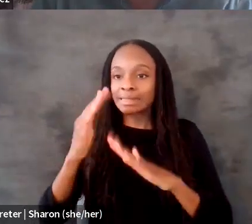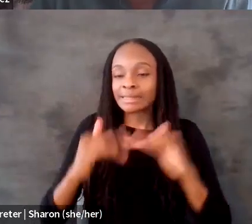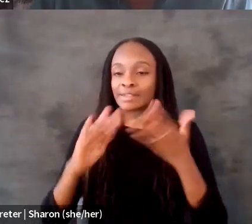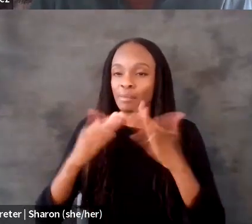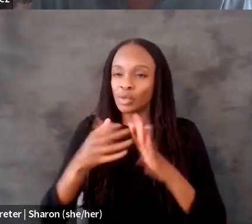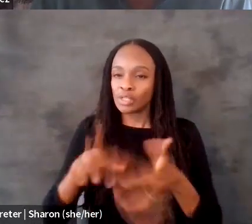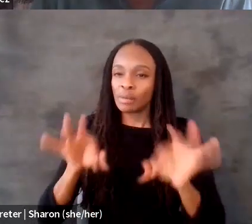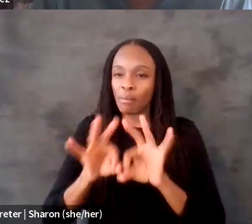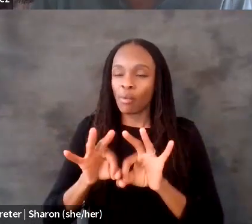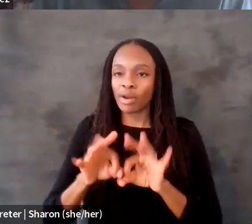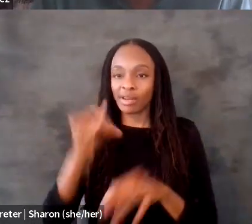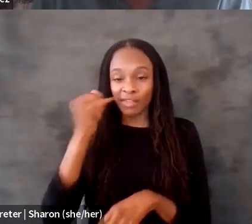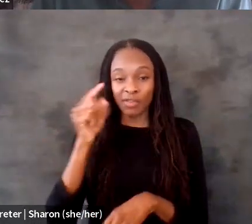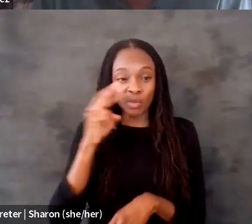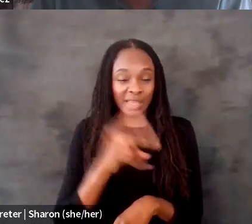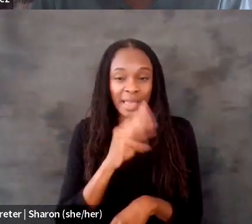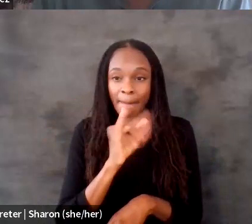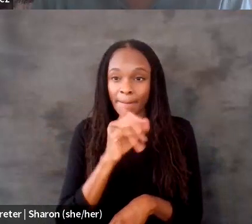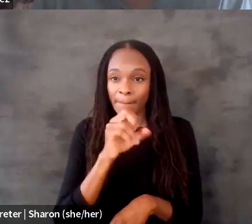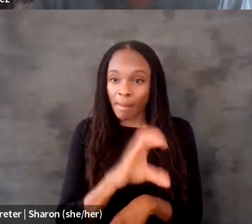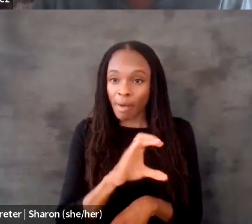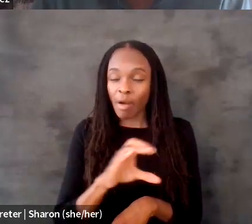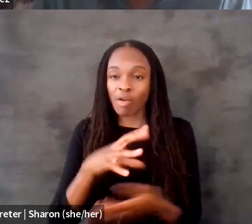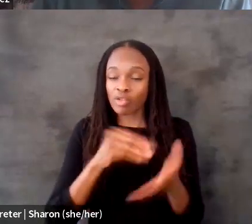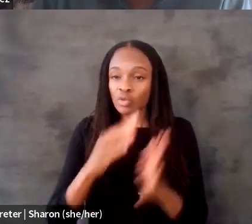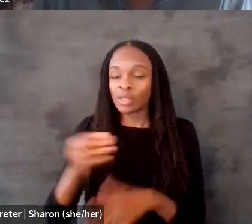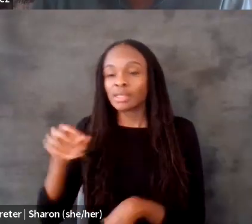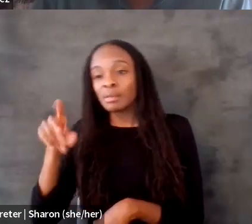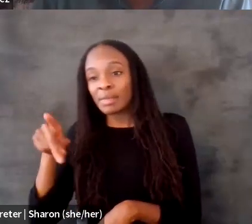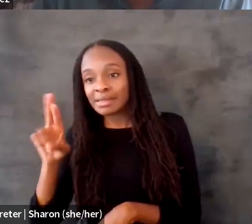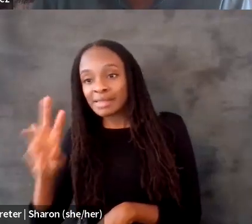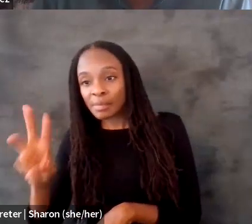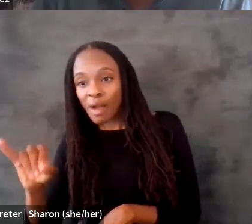at BIPOC students, or we're at PWIs or even MSIs. Like at